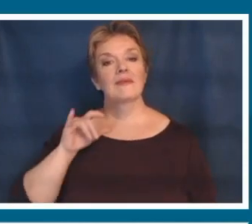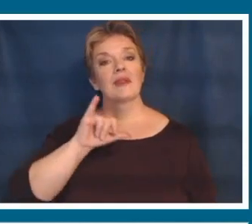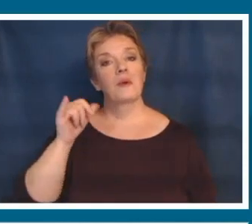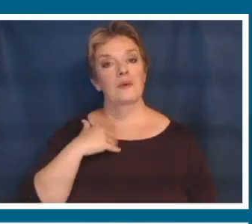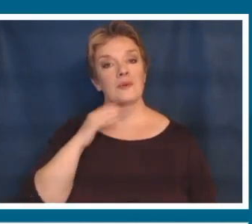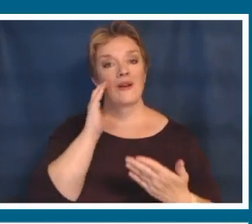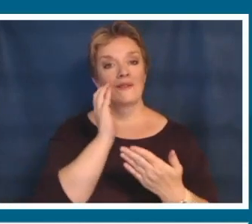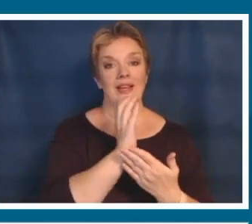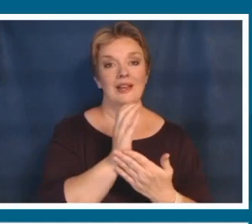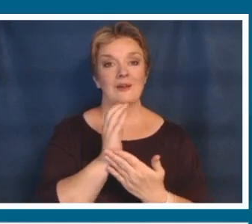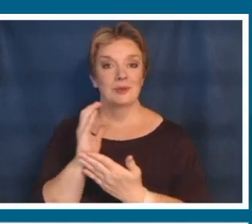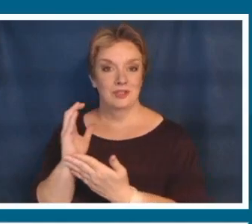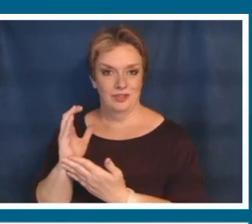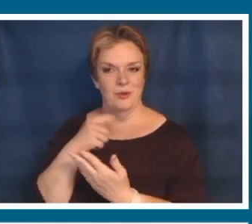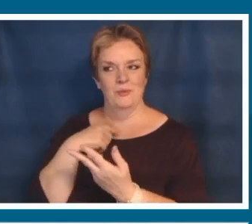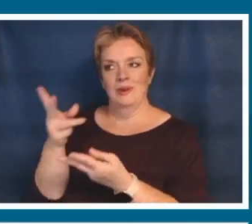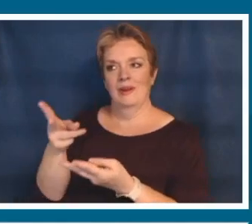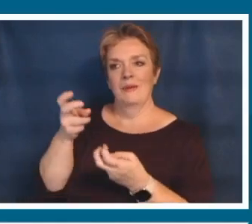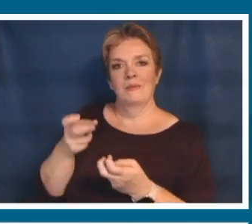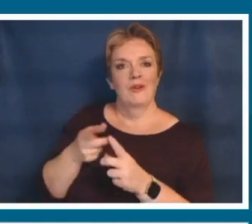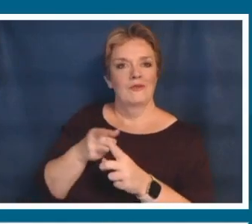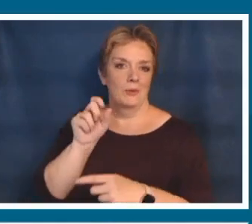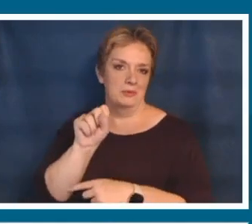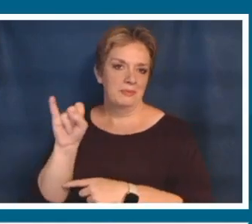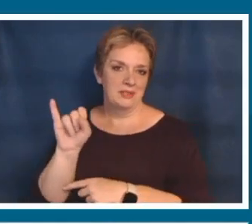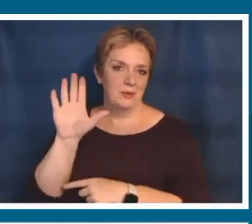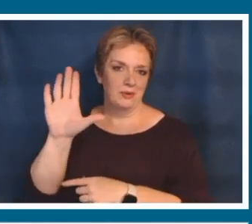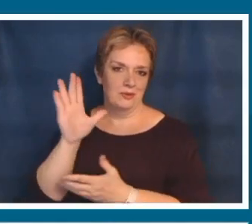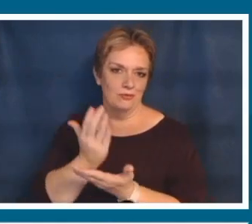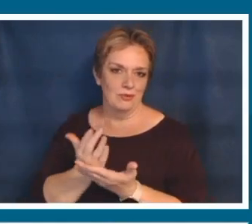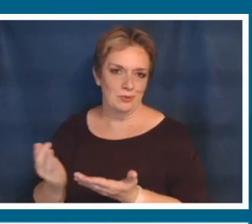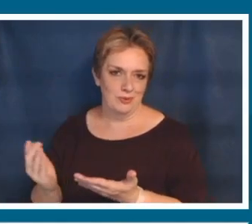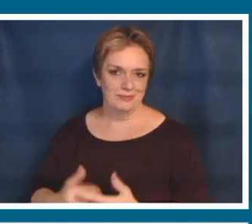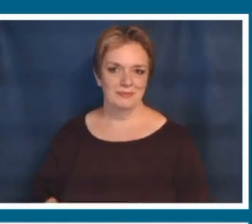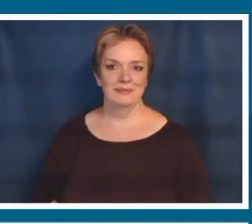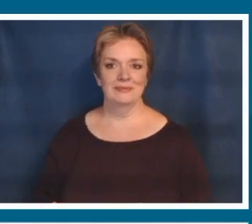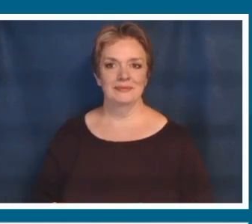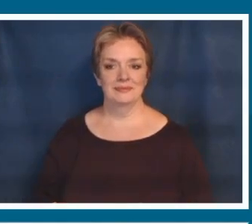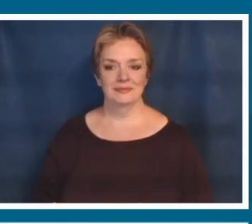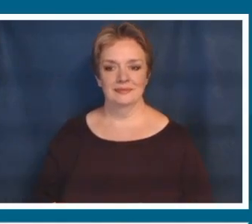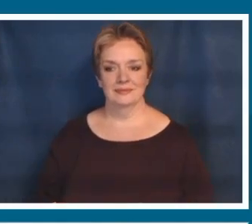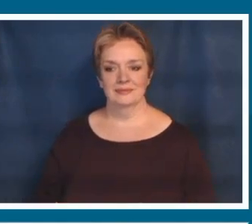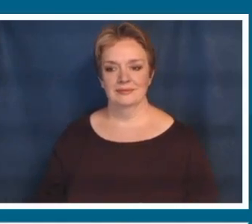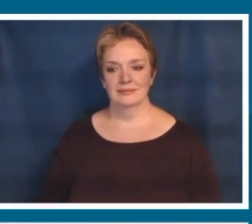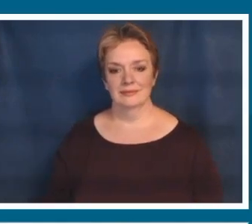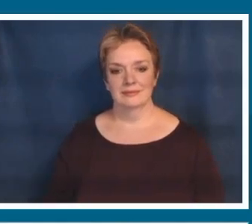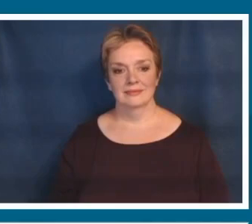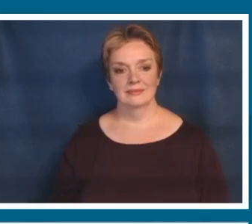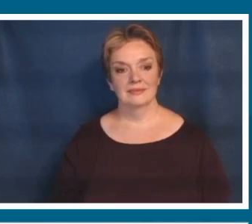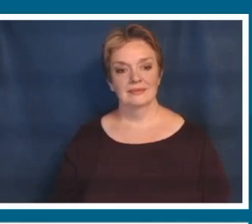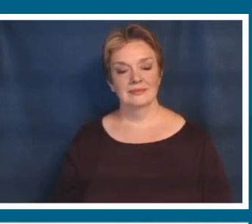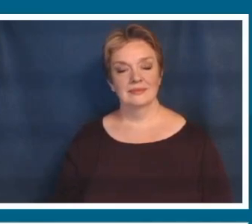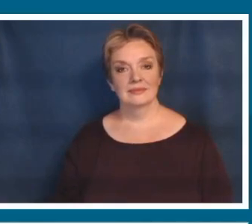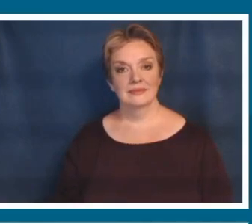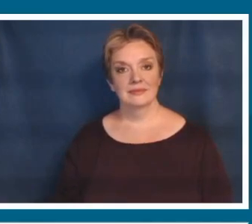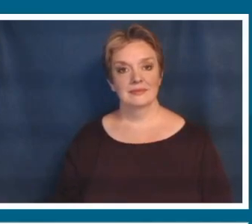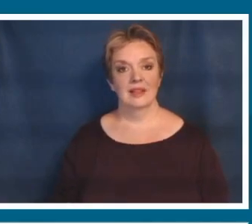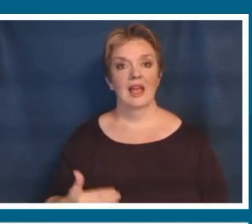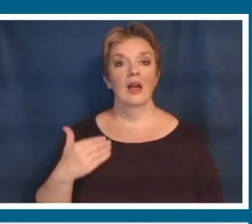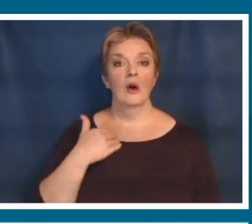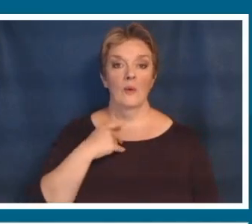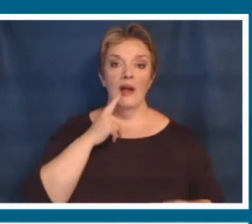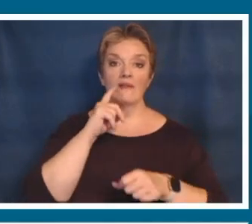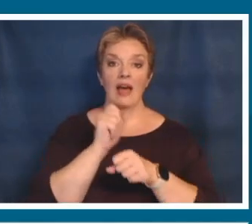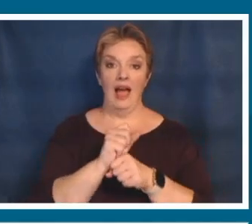from the Smithsonian resources. So the physical instruments, the photographs of various types of